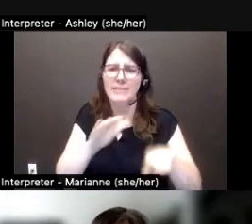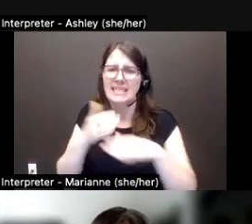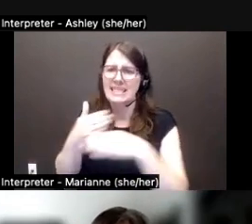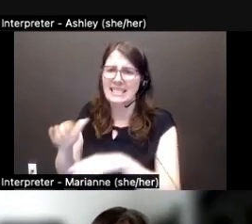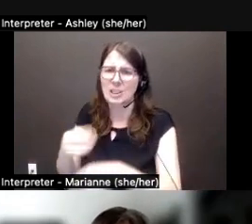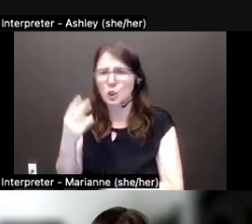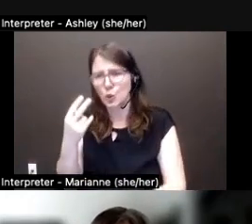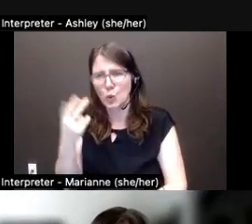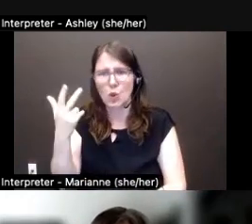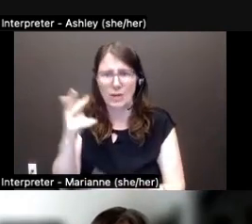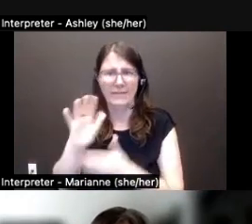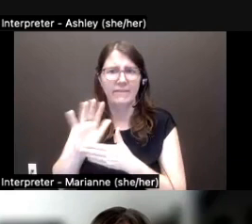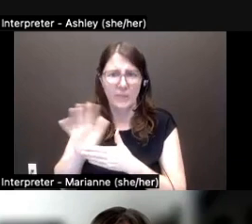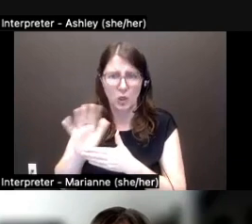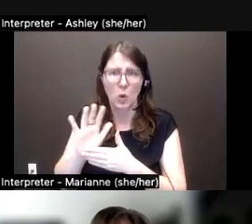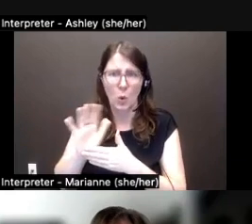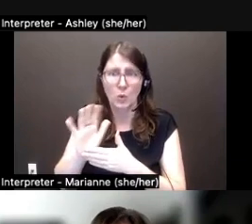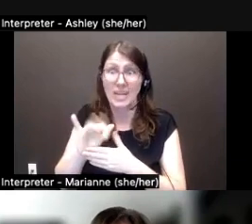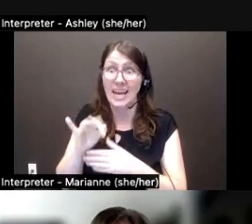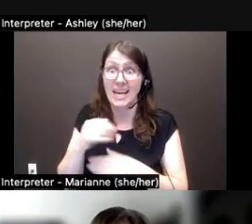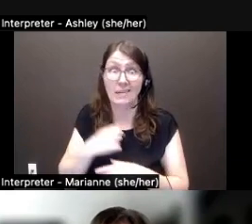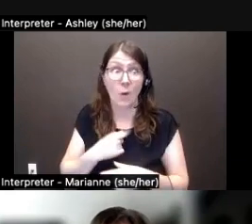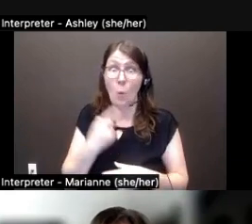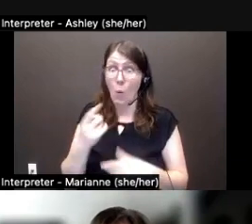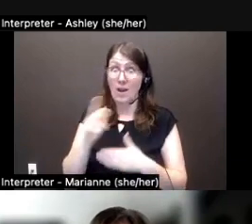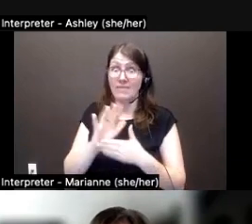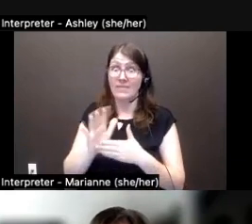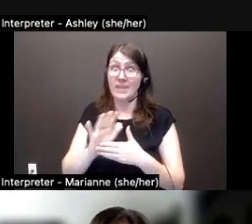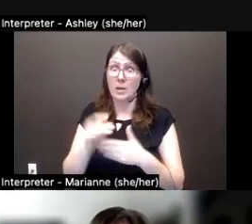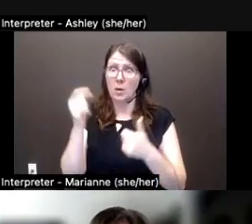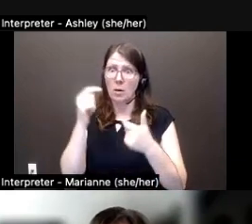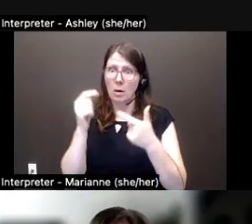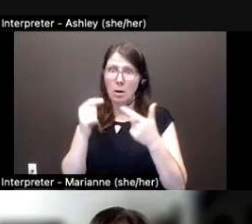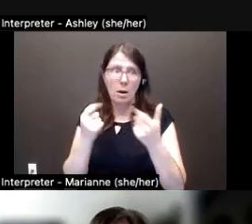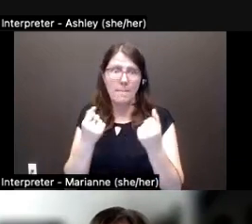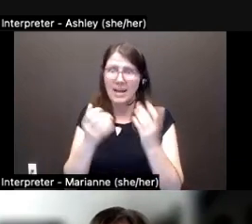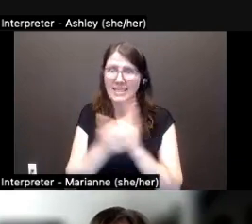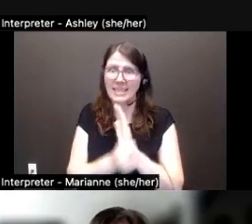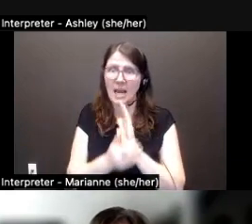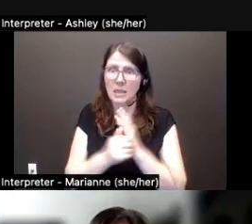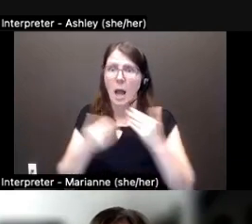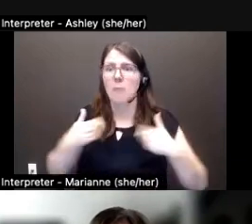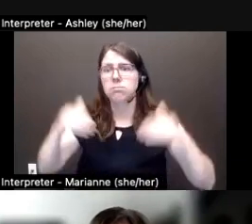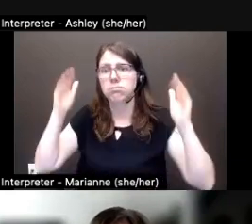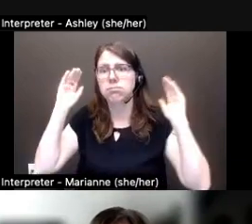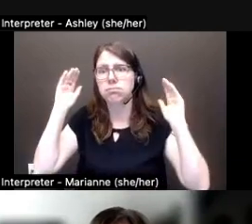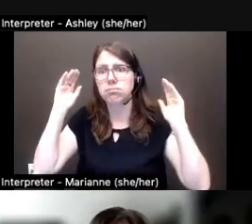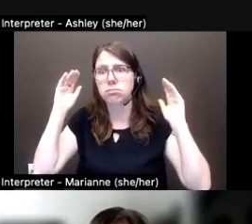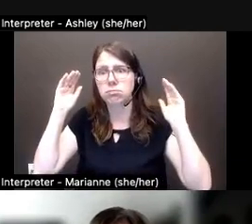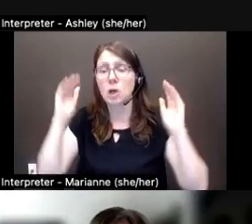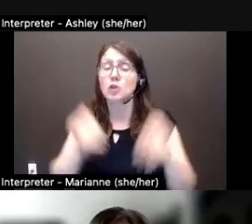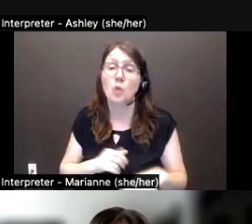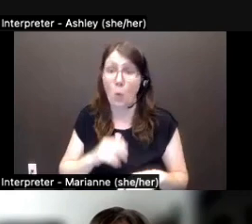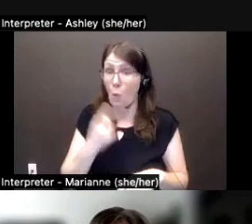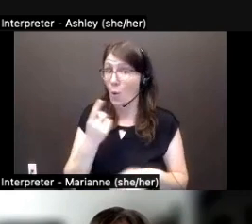our learner engaged and it's easy for them to just go and repeat it again.